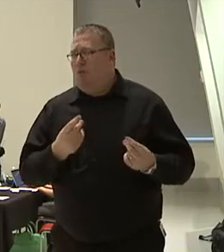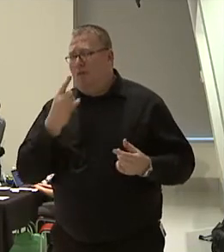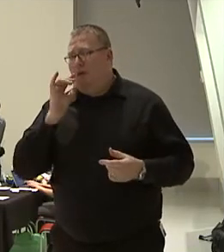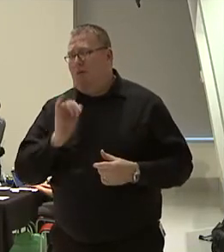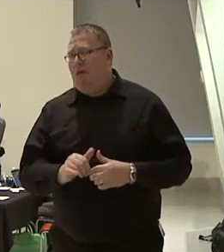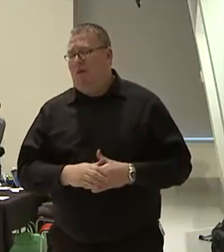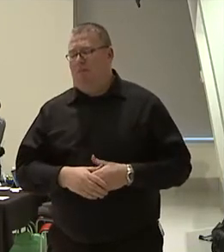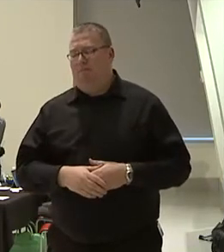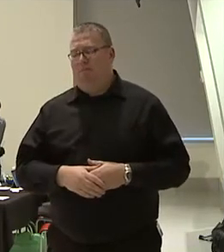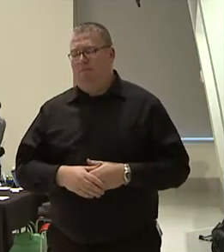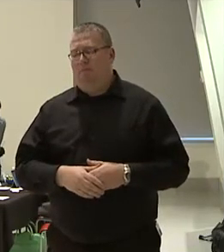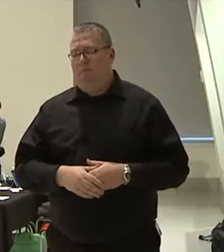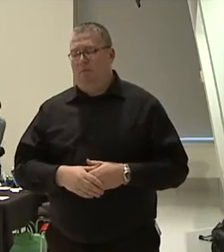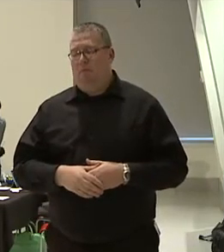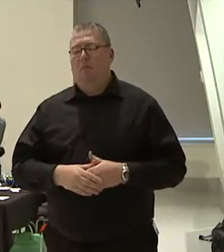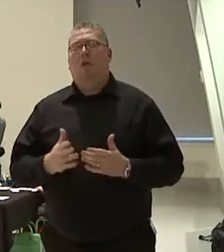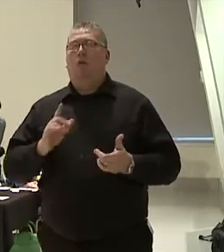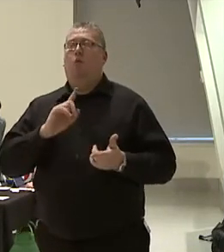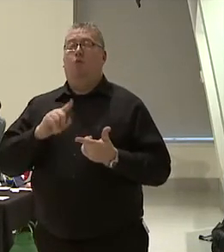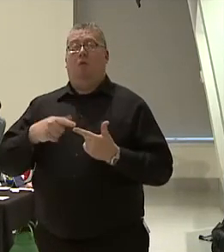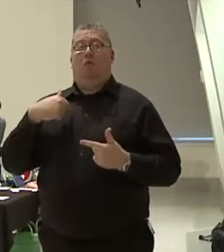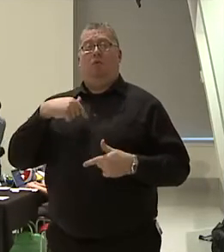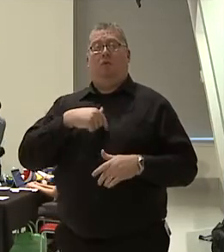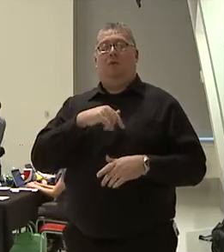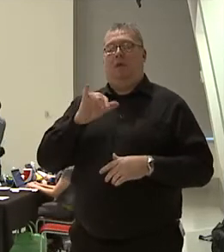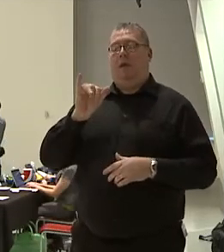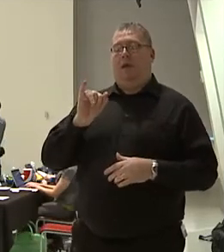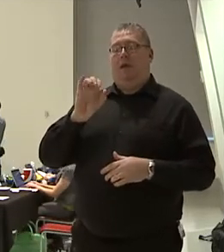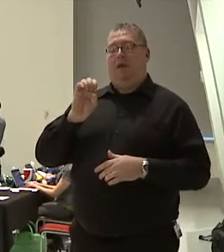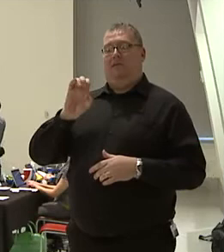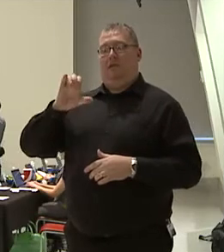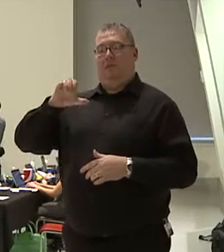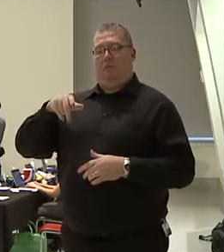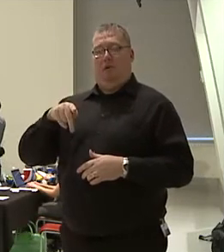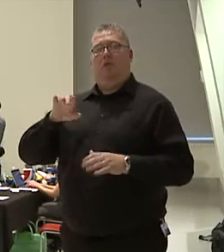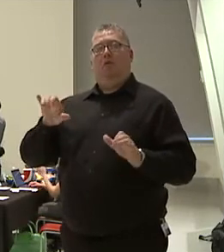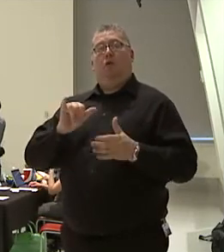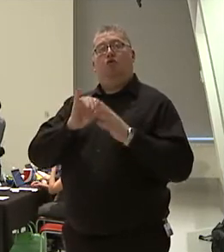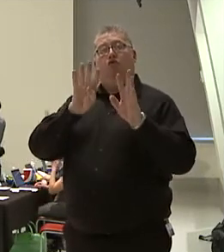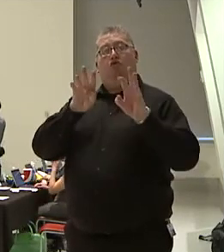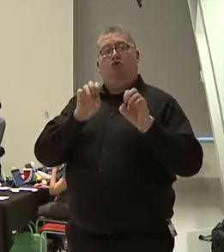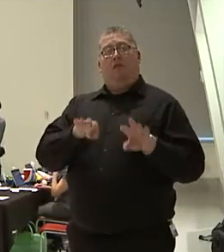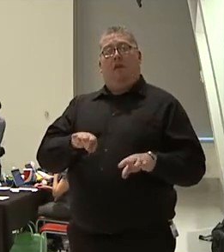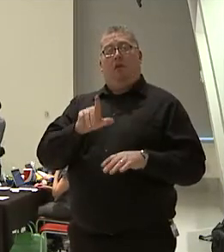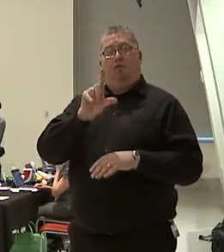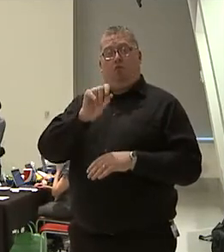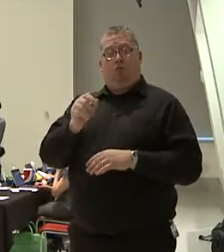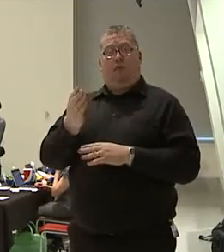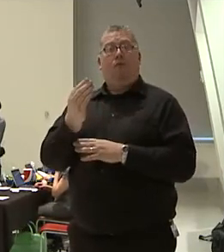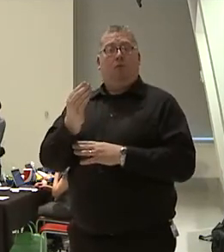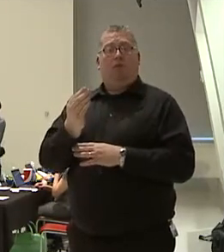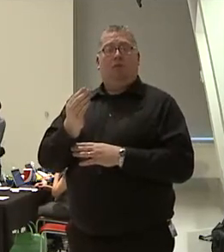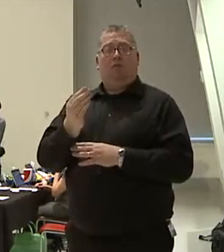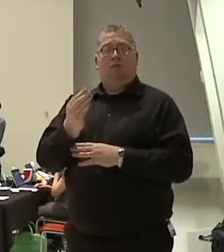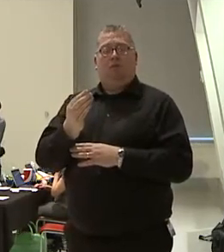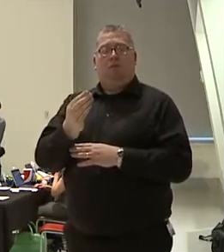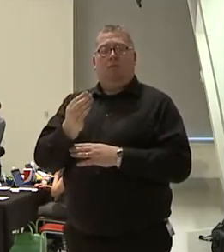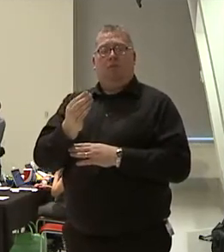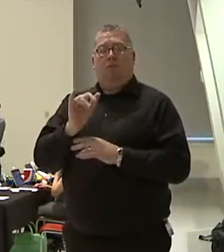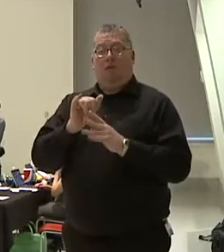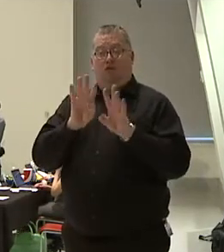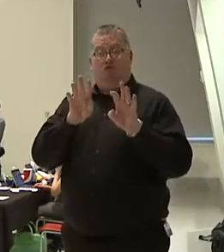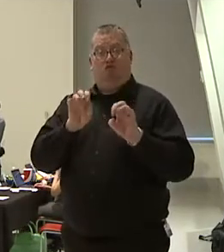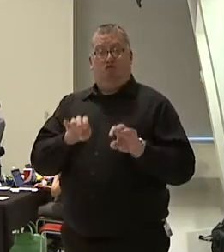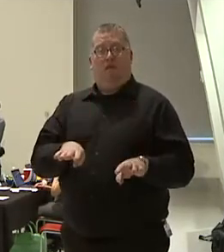When we did our, the IACP did its, it was a survey in 2014 that